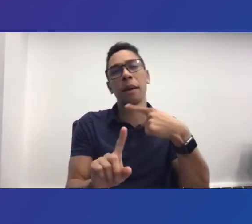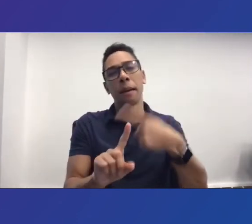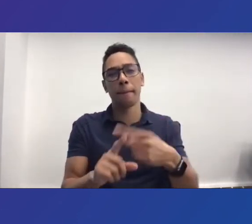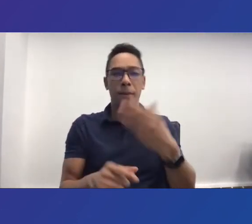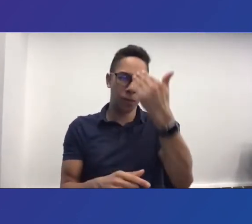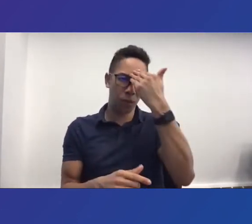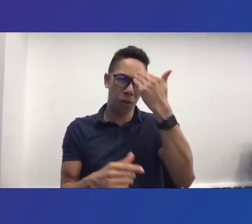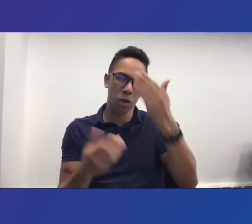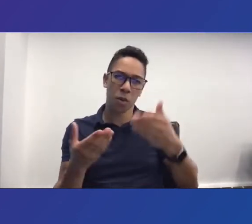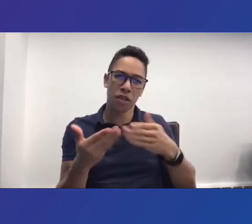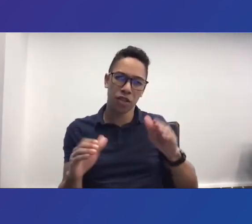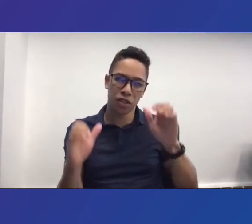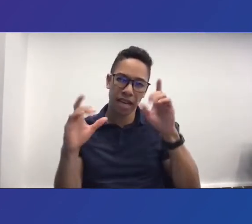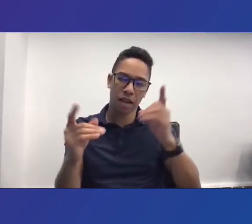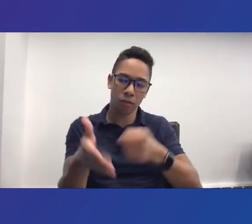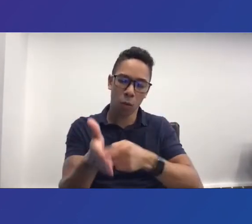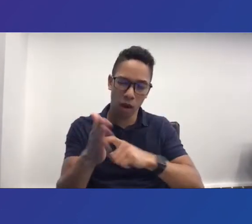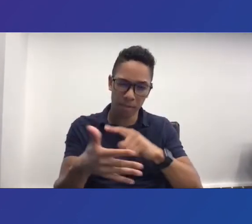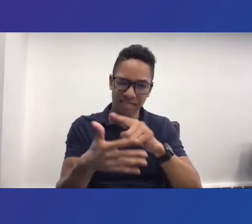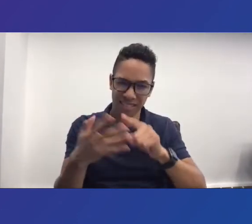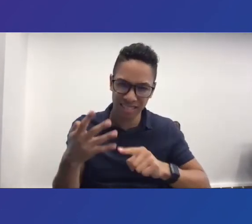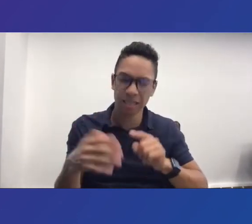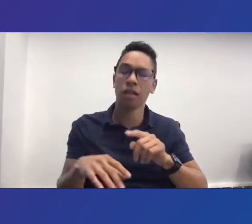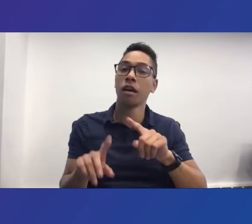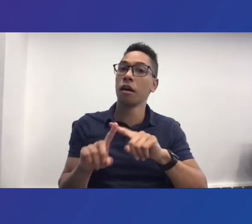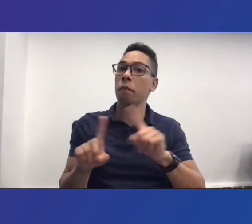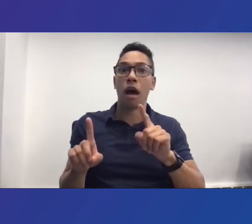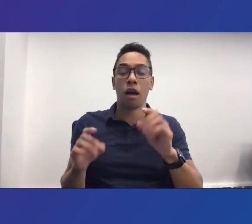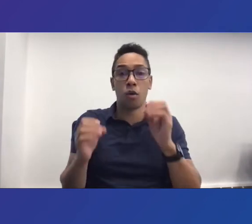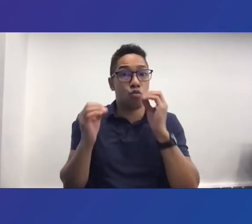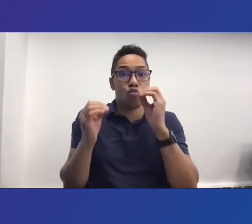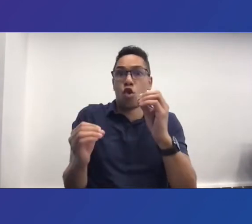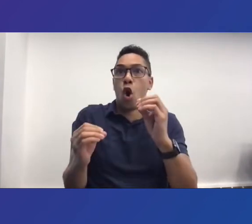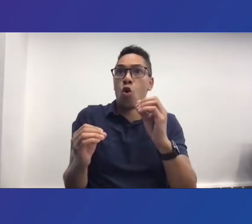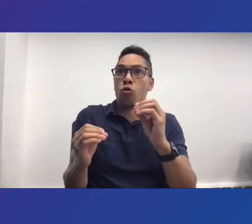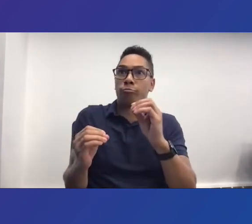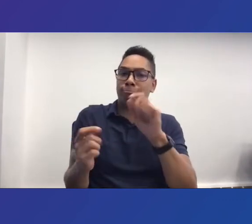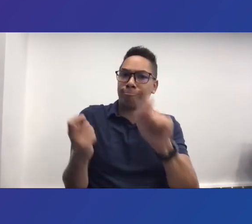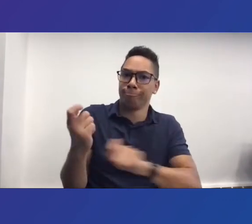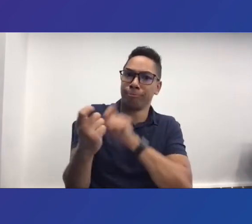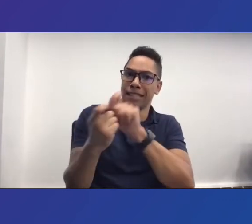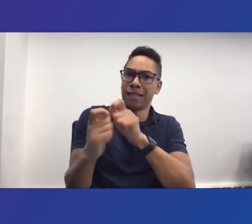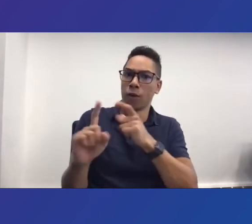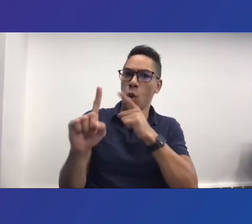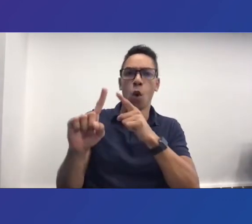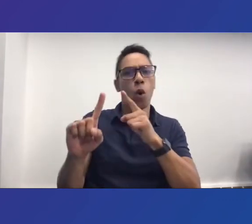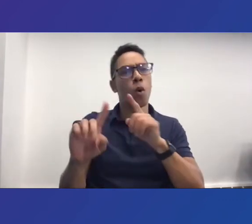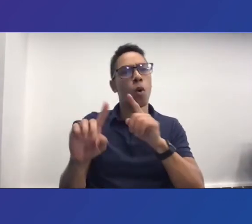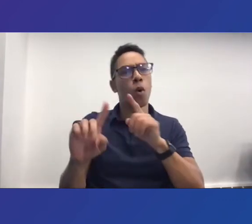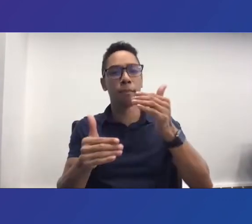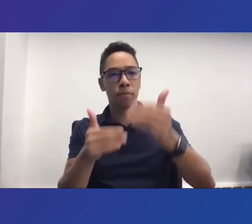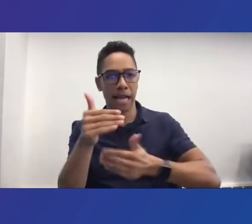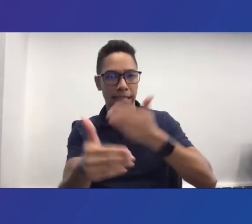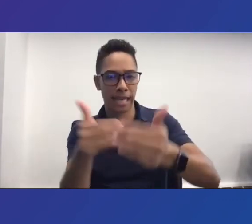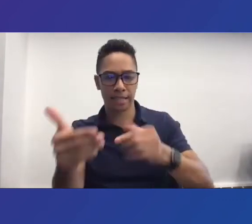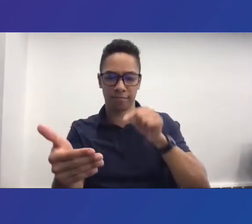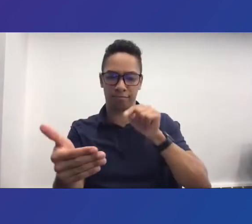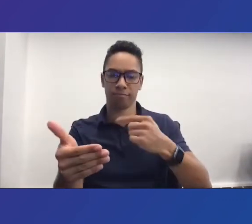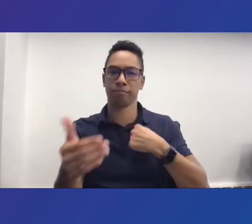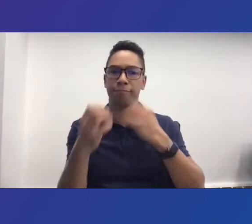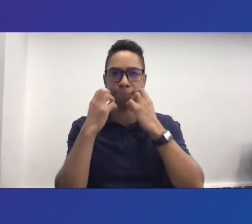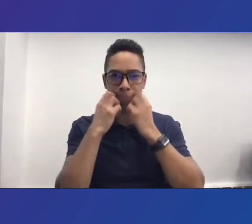requirements. And there wasn't an end game, but I valued the process. And then